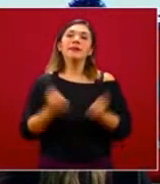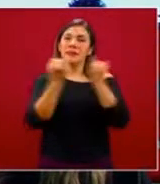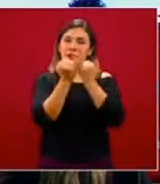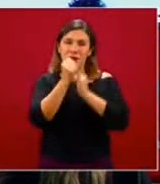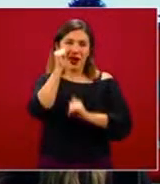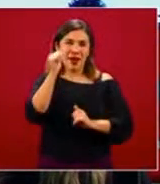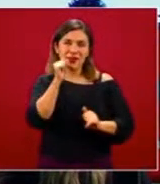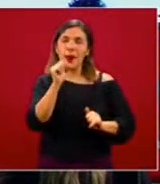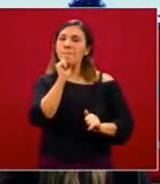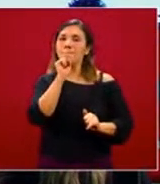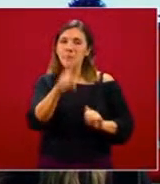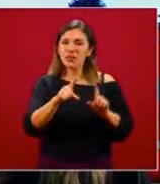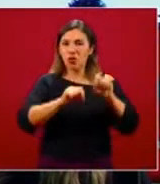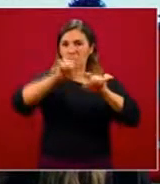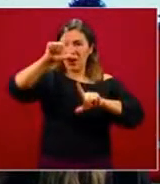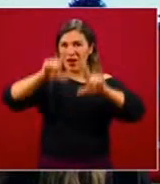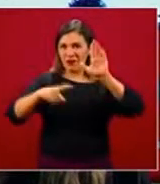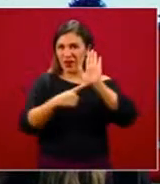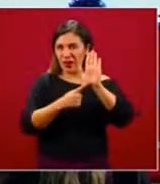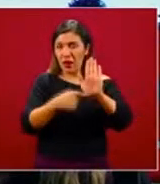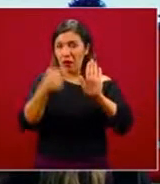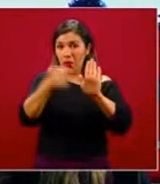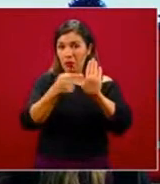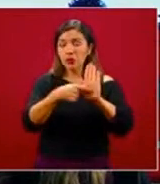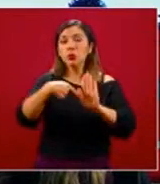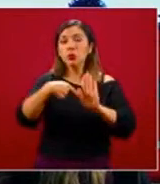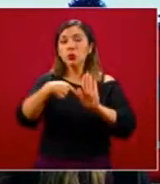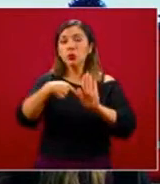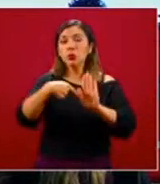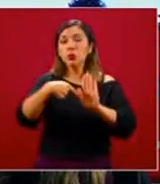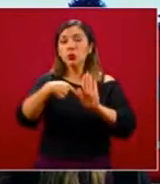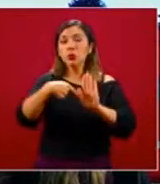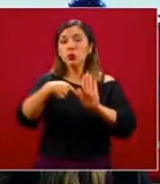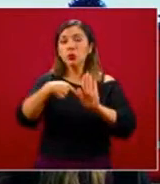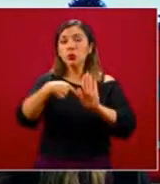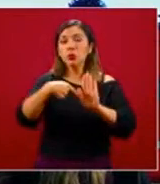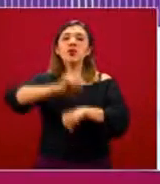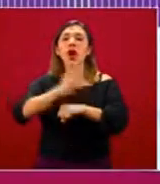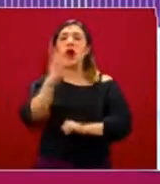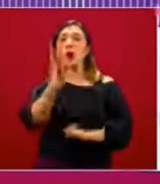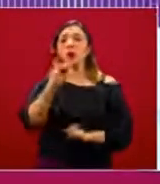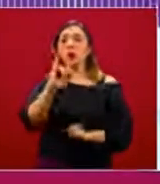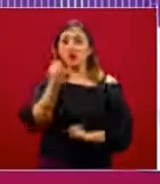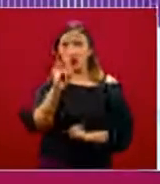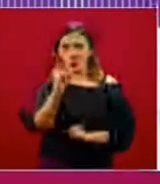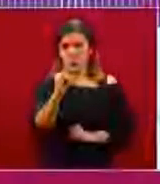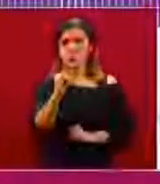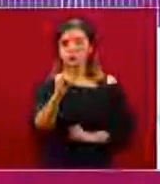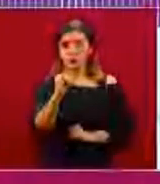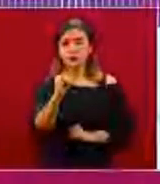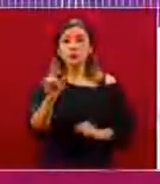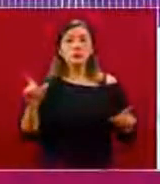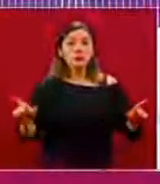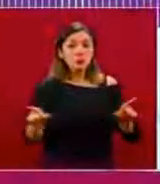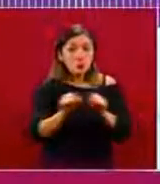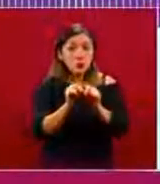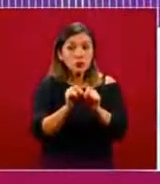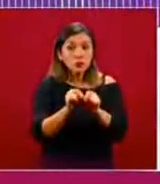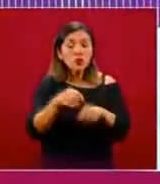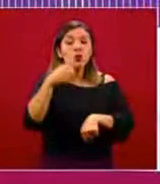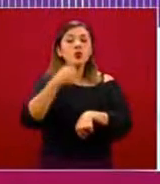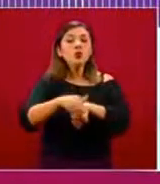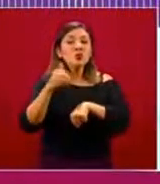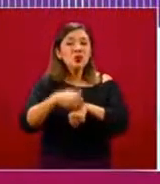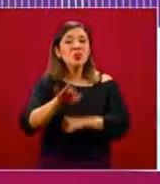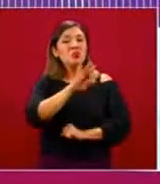news es la media misma wants gráfica, to, solo que con la or actualización del however 4 they de want junio. to give out this El information. We resumen, can see el here número